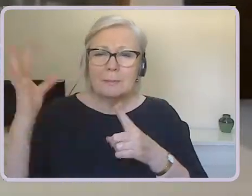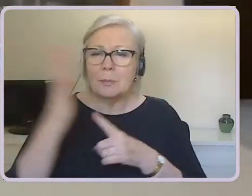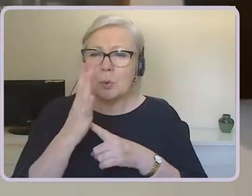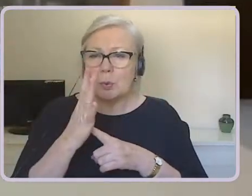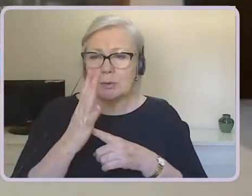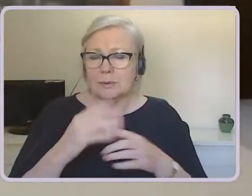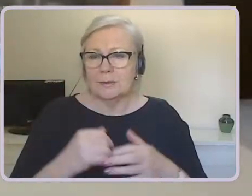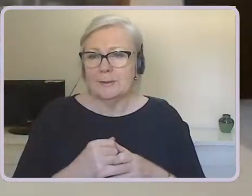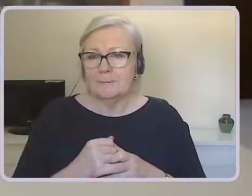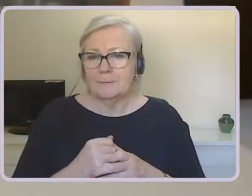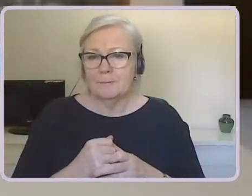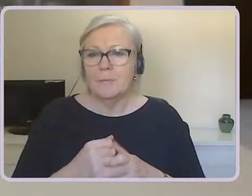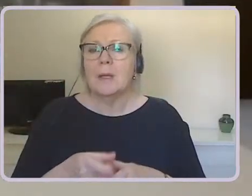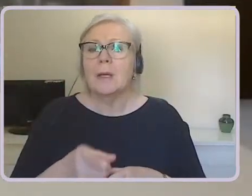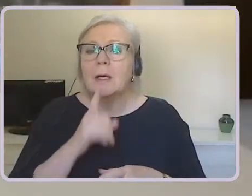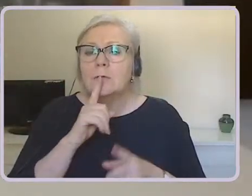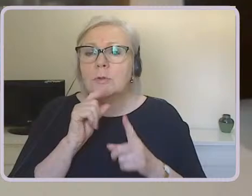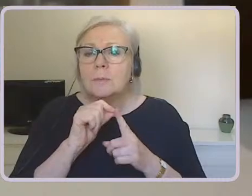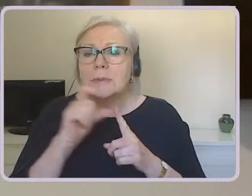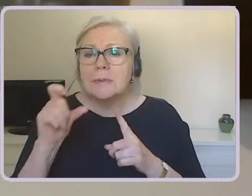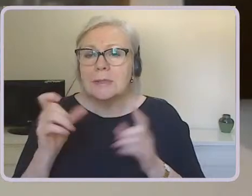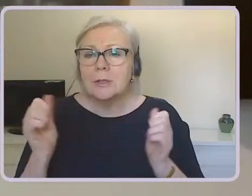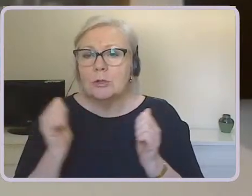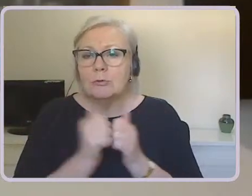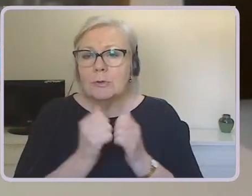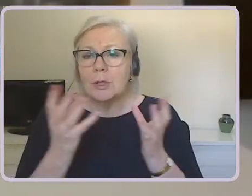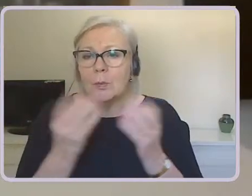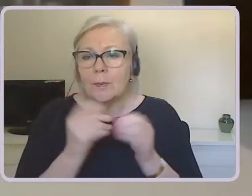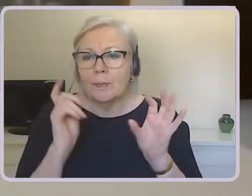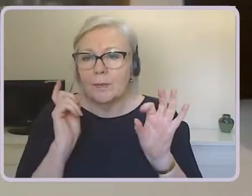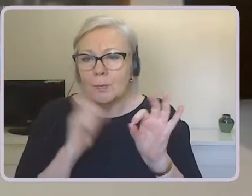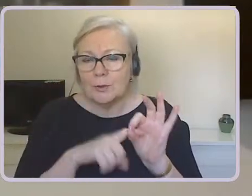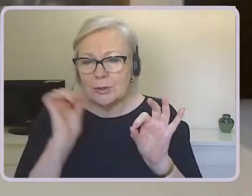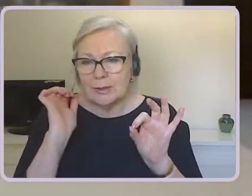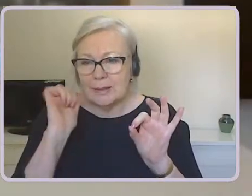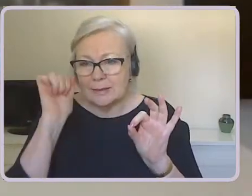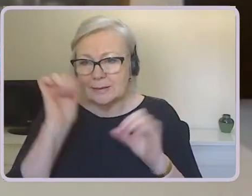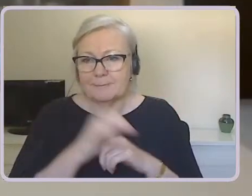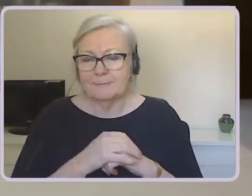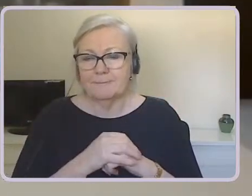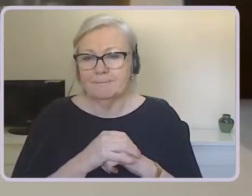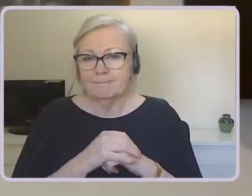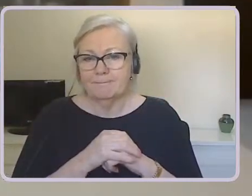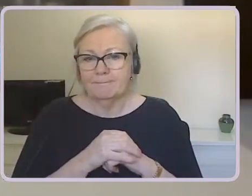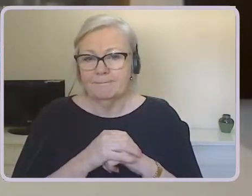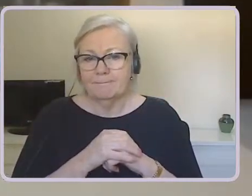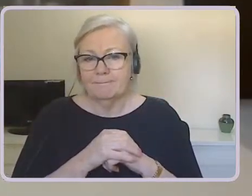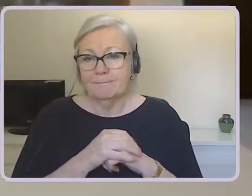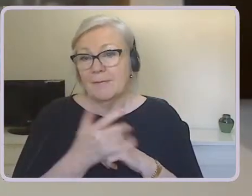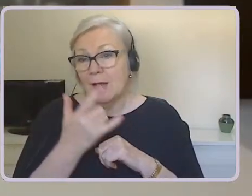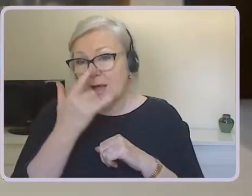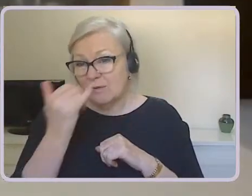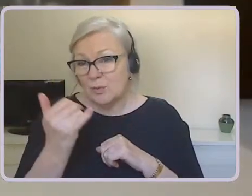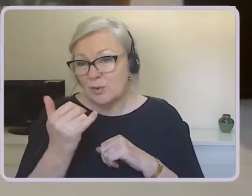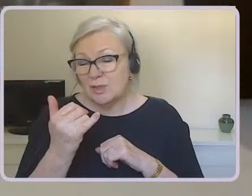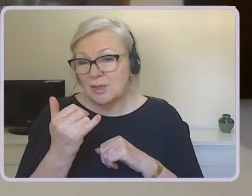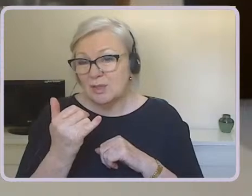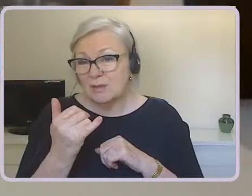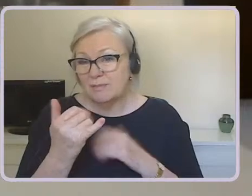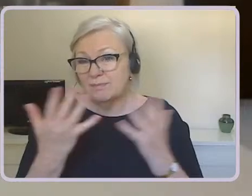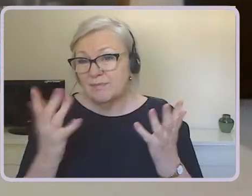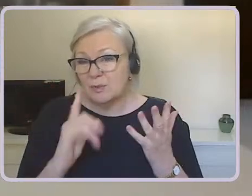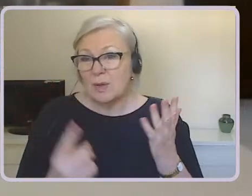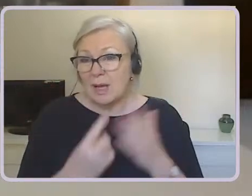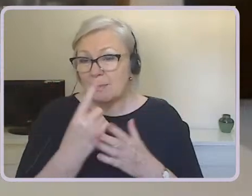I 100% agree with the question, 100%. And unfortunately, that's what we do as disability advocates,